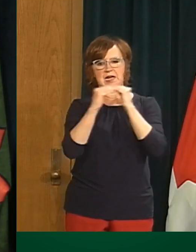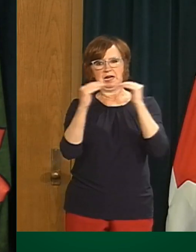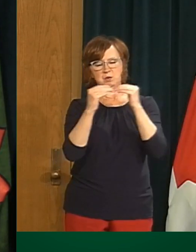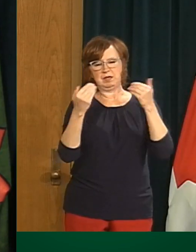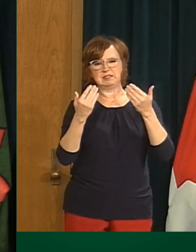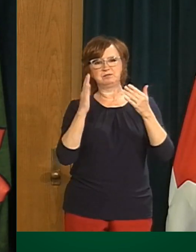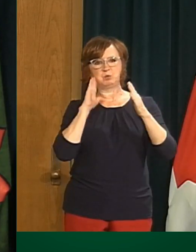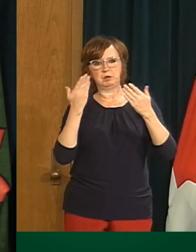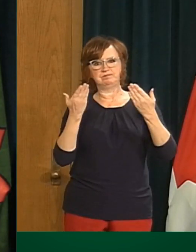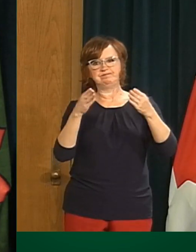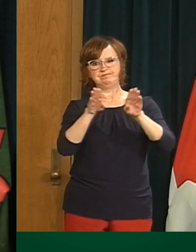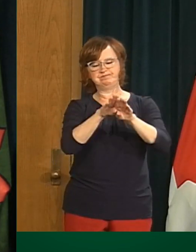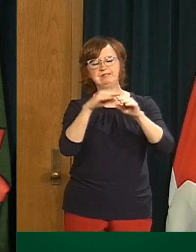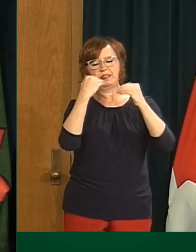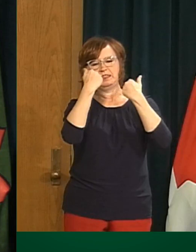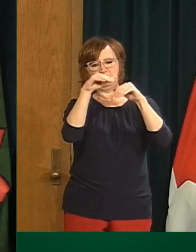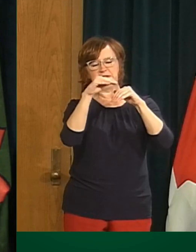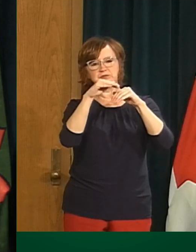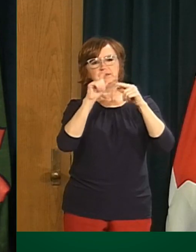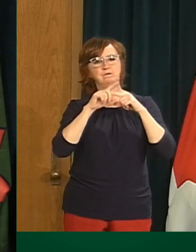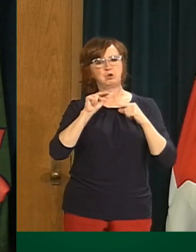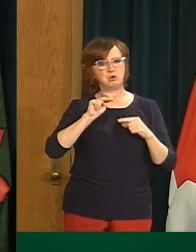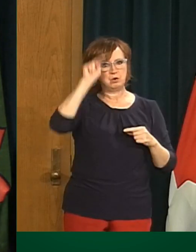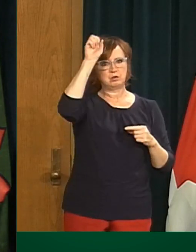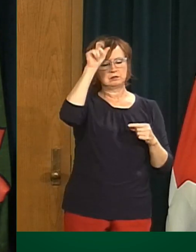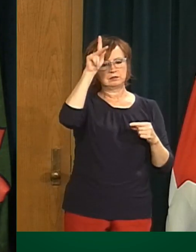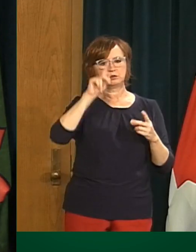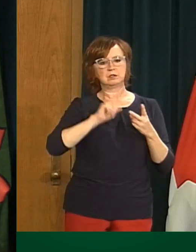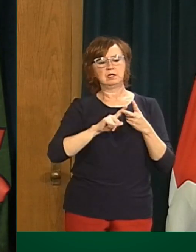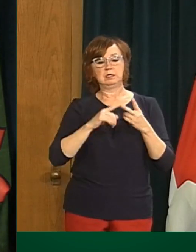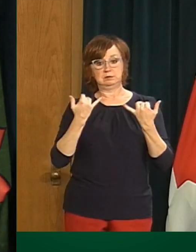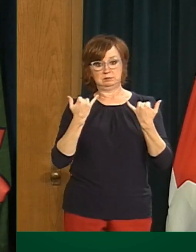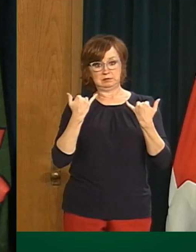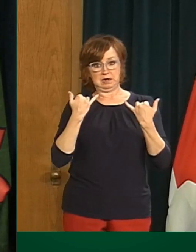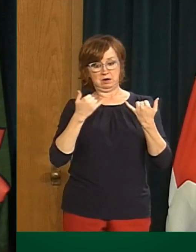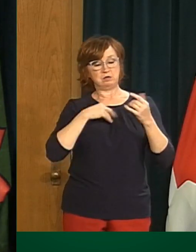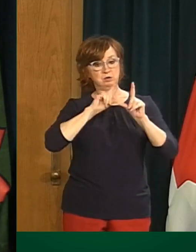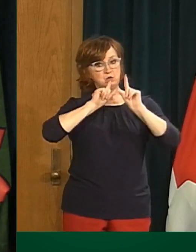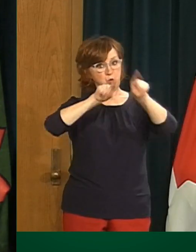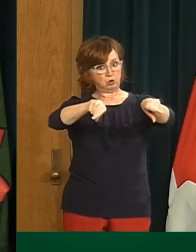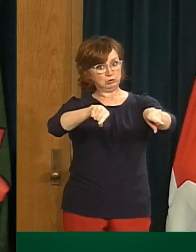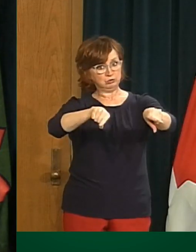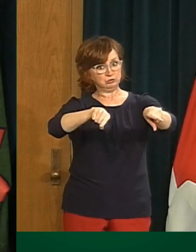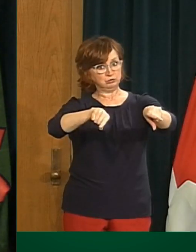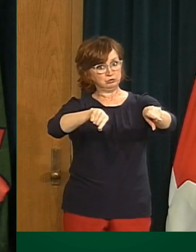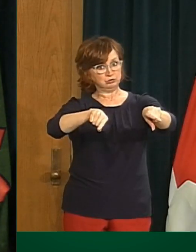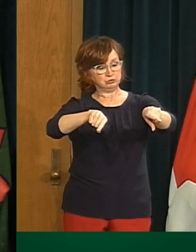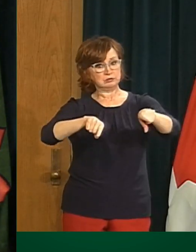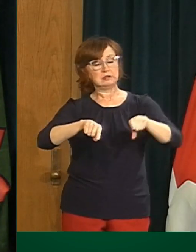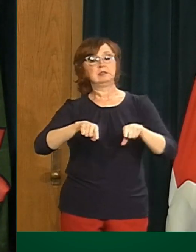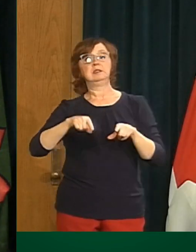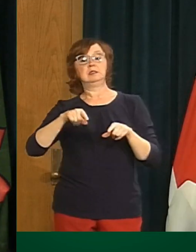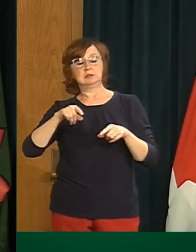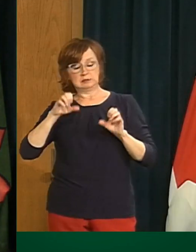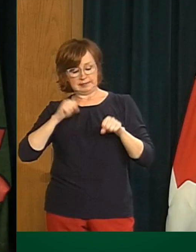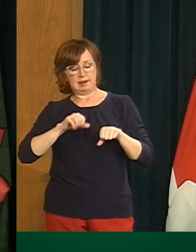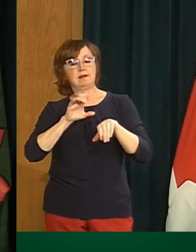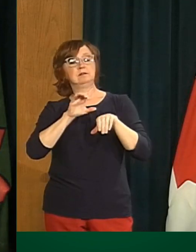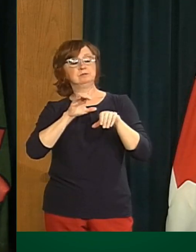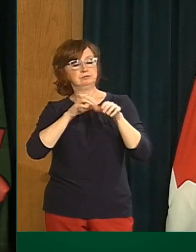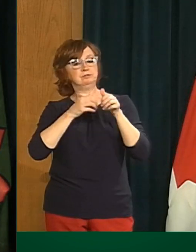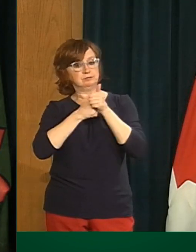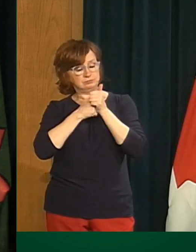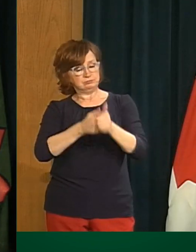and today's order provides the full legal authority to enforce these restrictions. The staffing of these checkpoints will continue